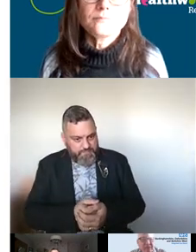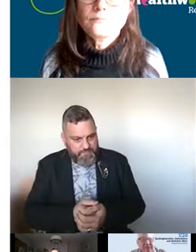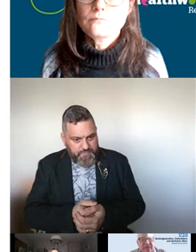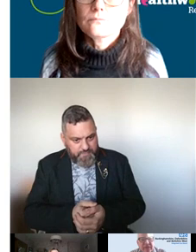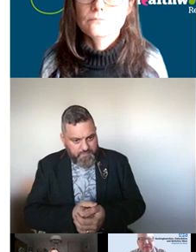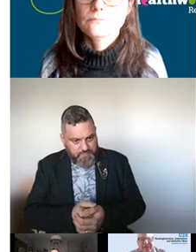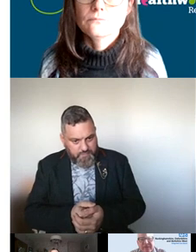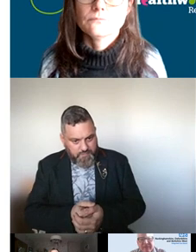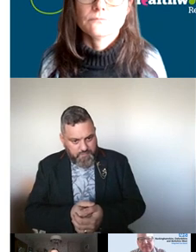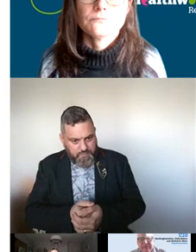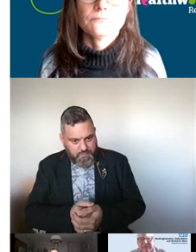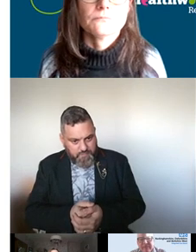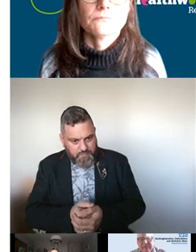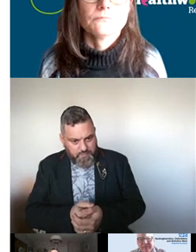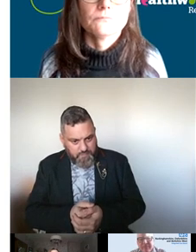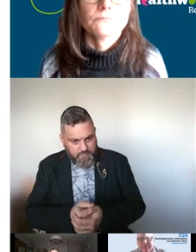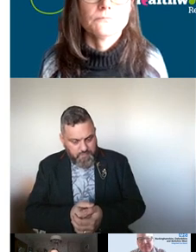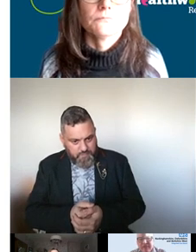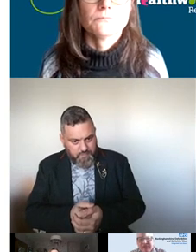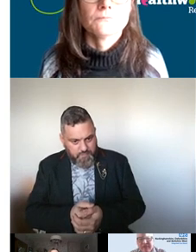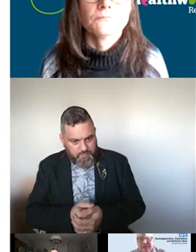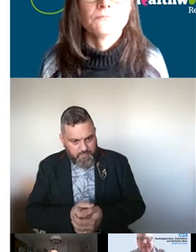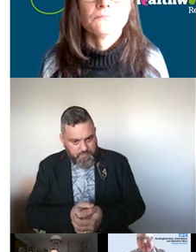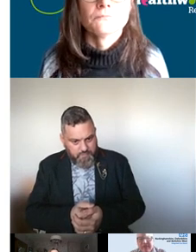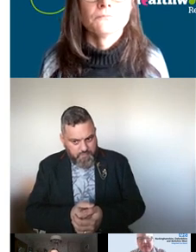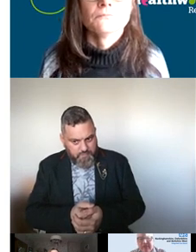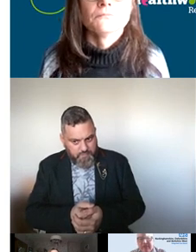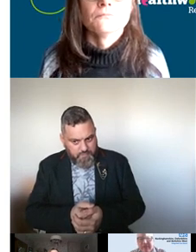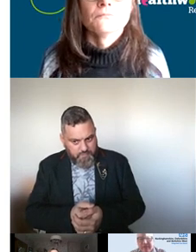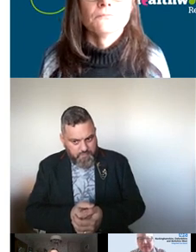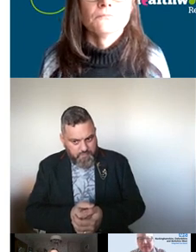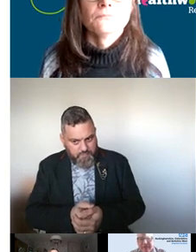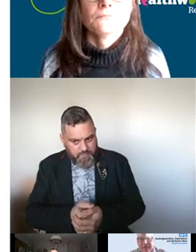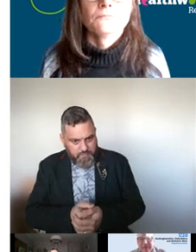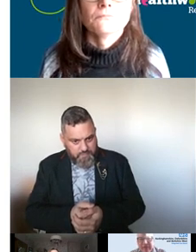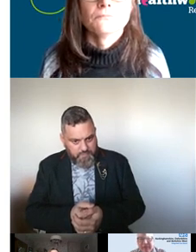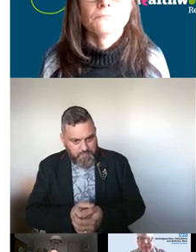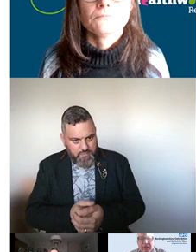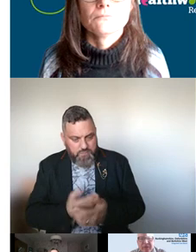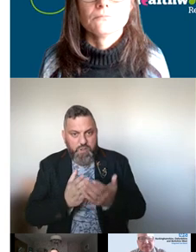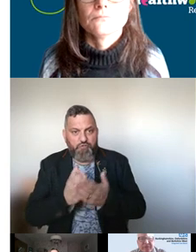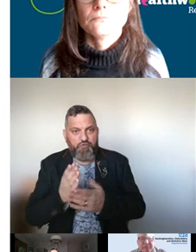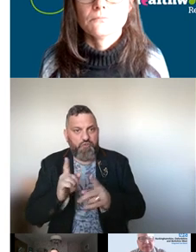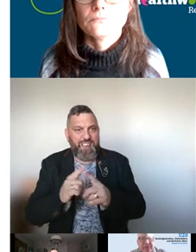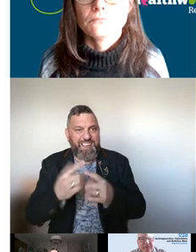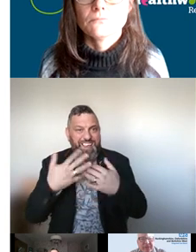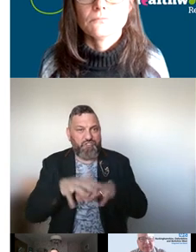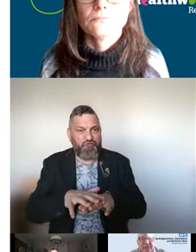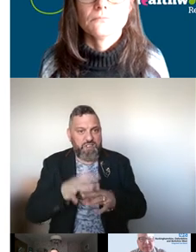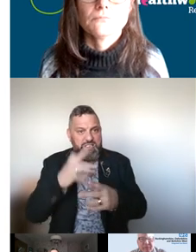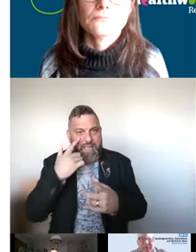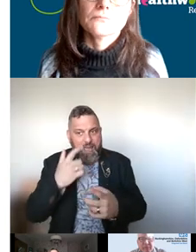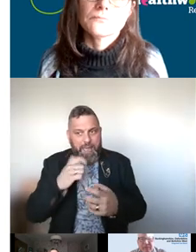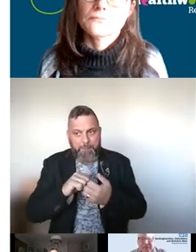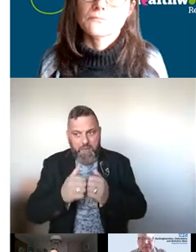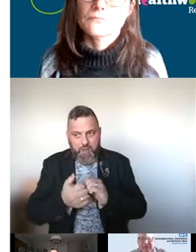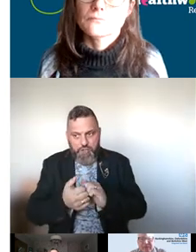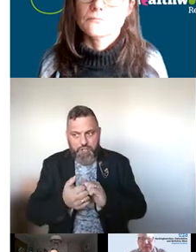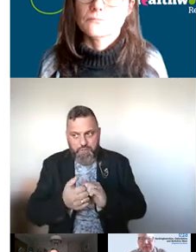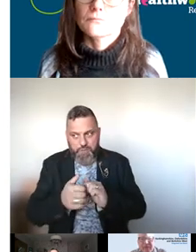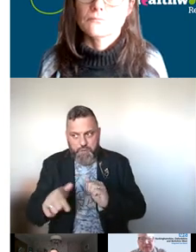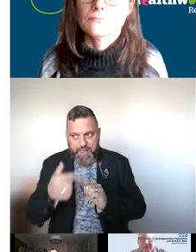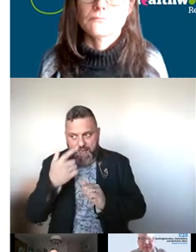one of the optimistic signs is that it's through things like an integrated care partnership that we will be